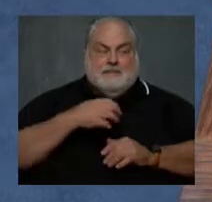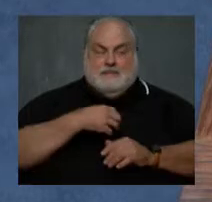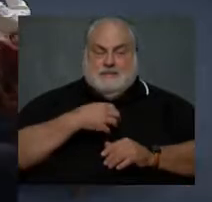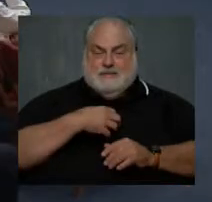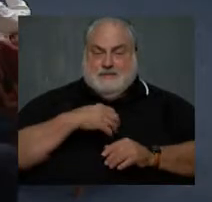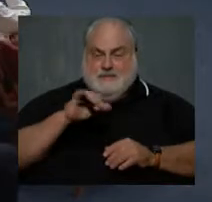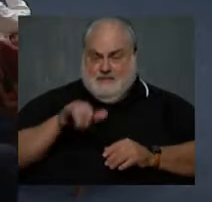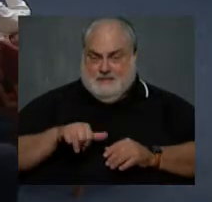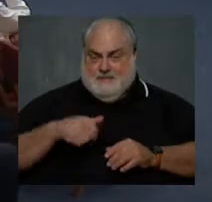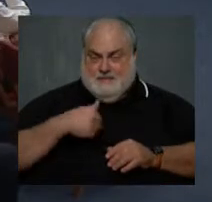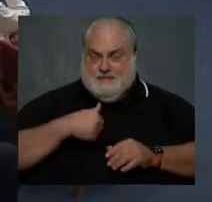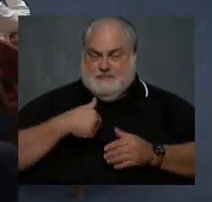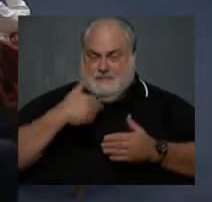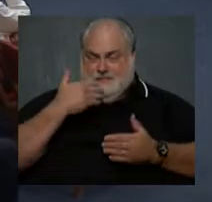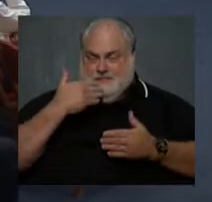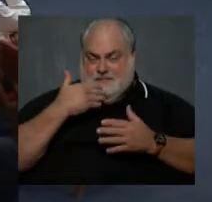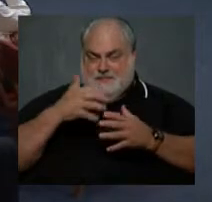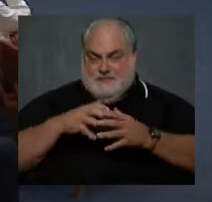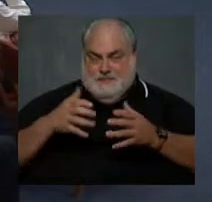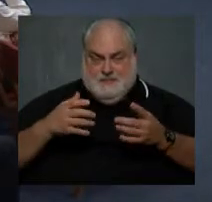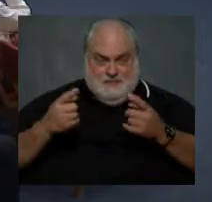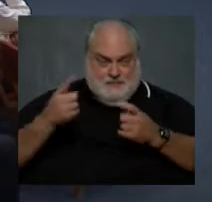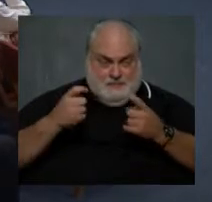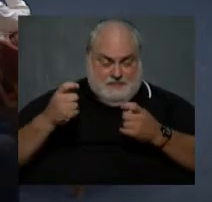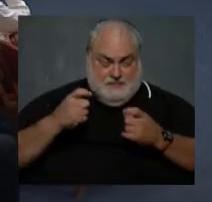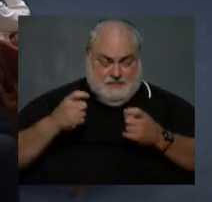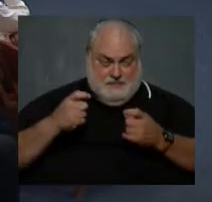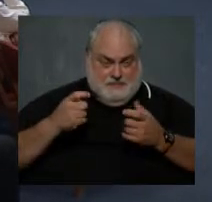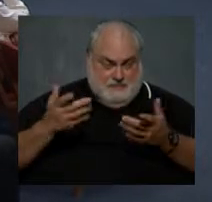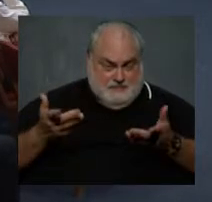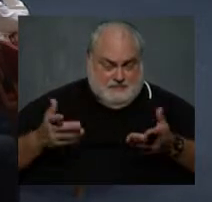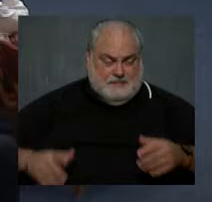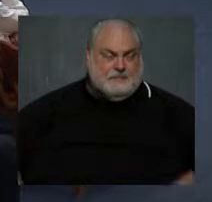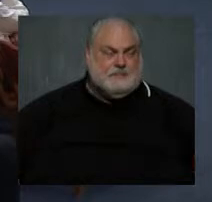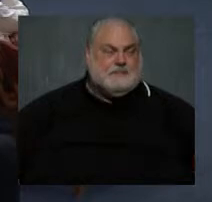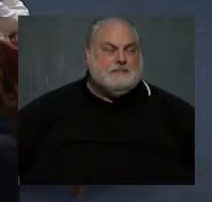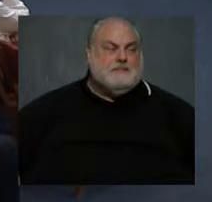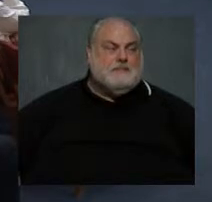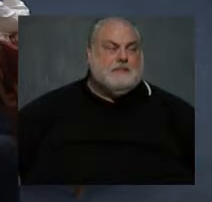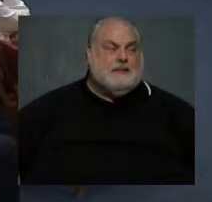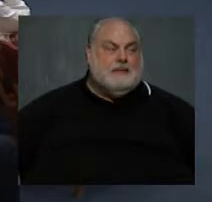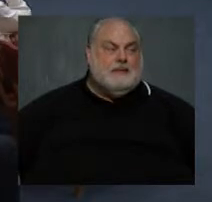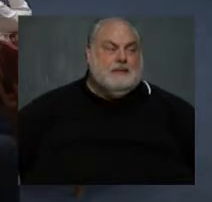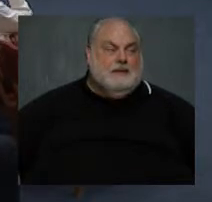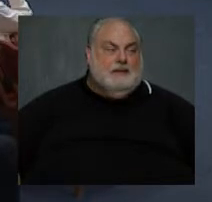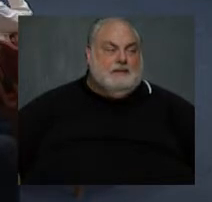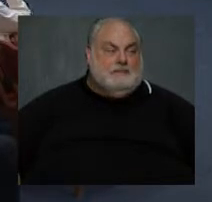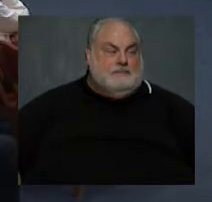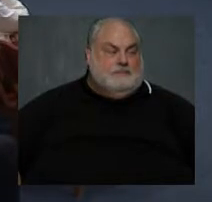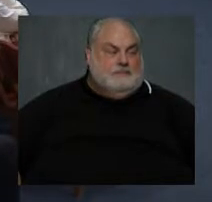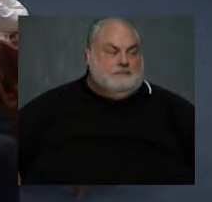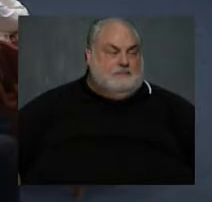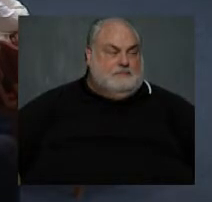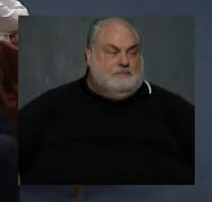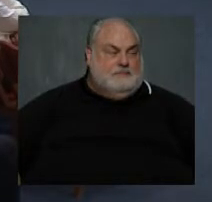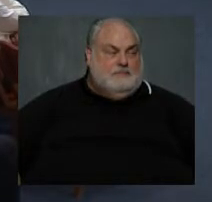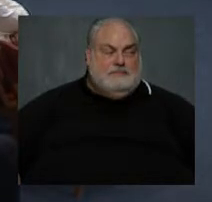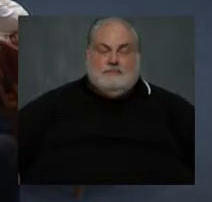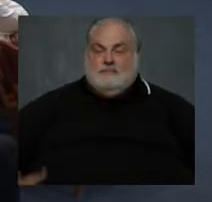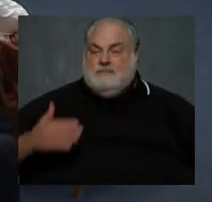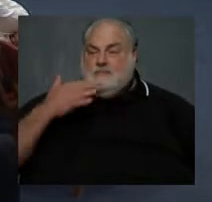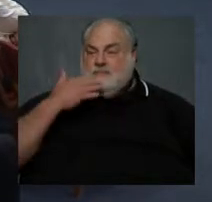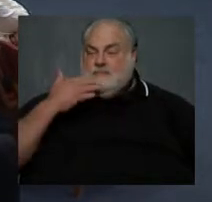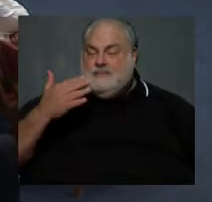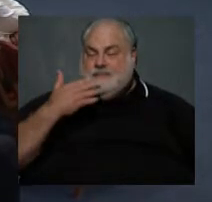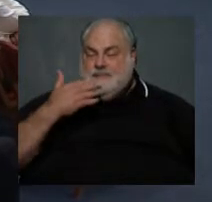position, and thank you so much. If you have any questions or anything. Okay, we won't have the applicant come up and speak, so Okay, thank you, thank Ms. you.